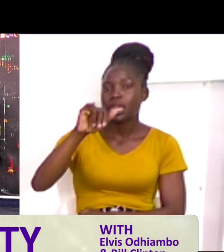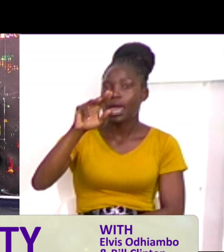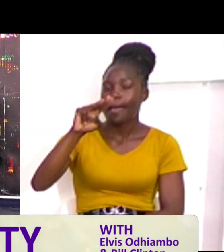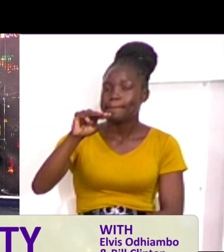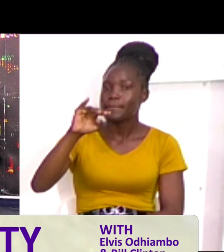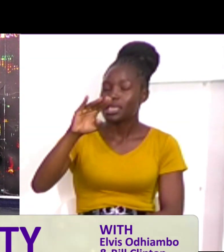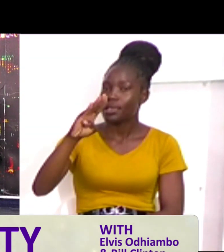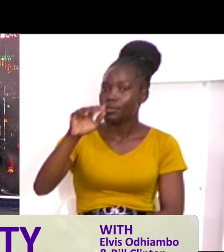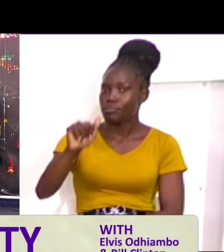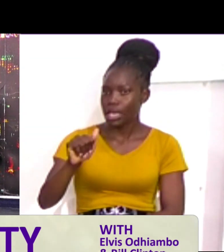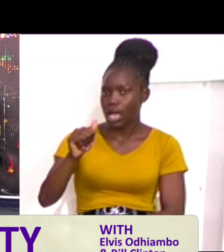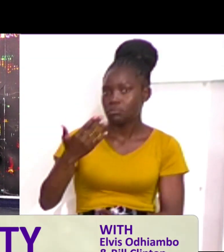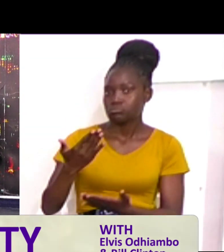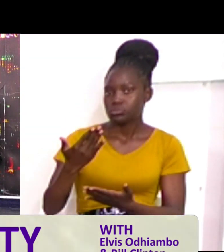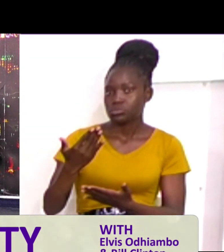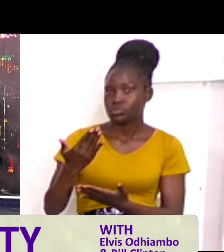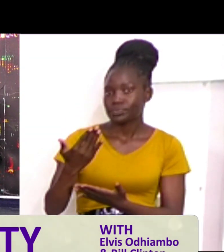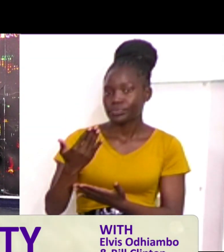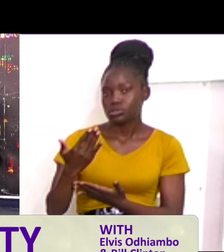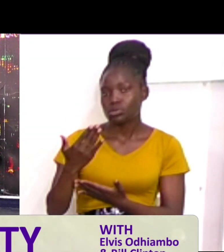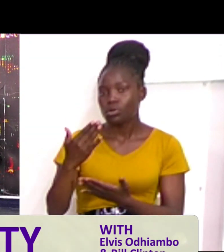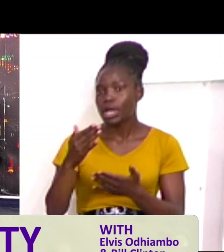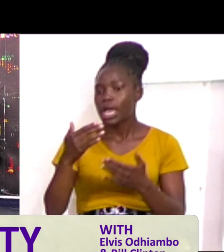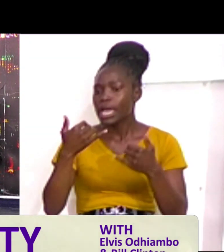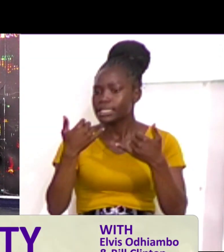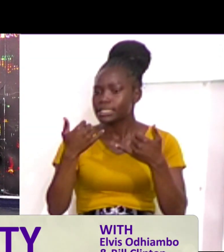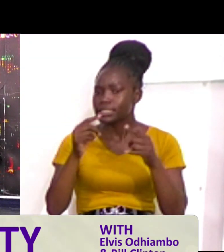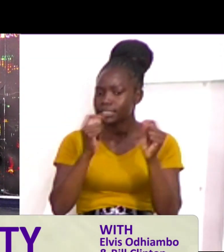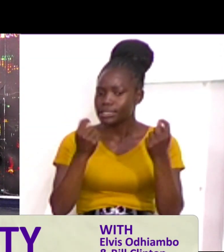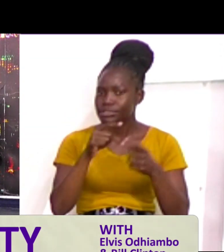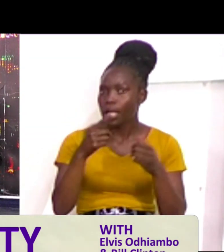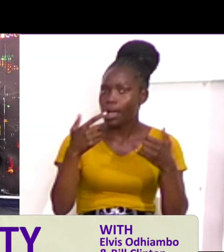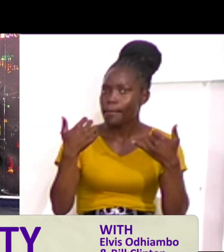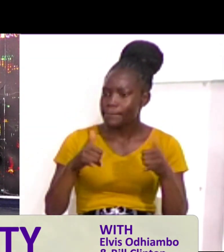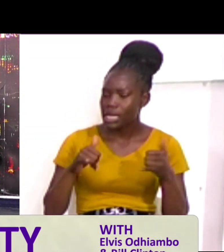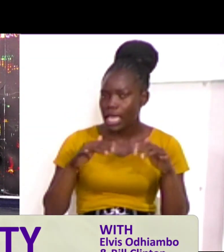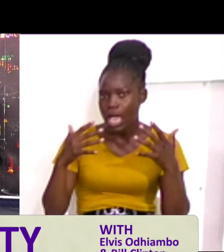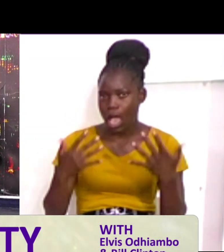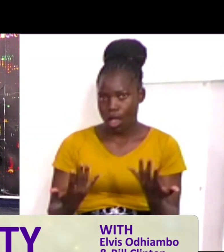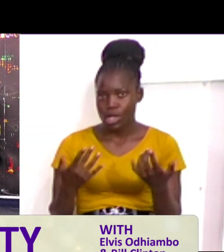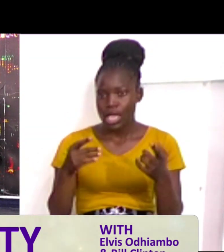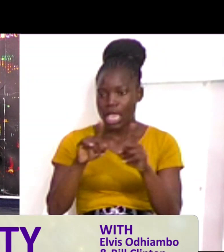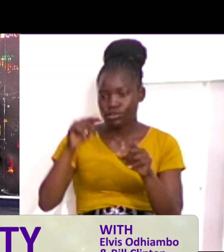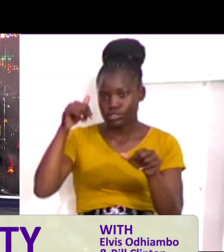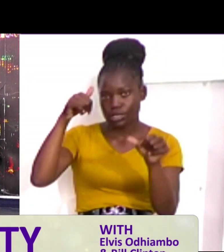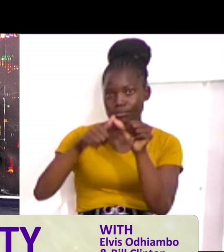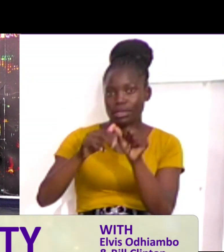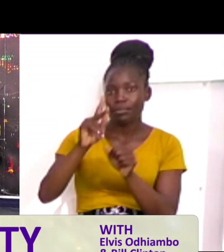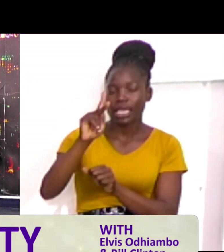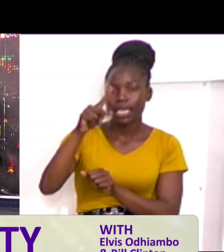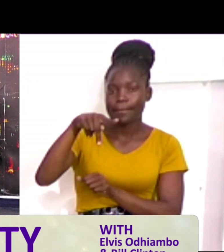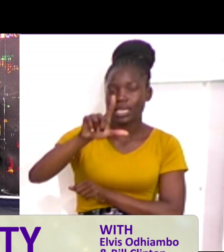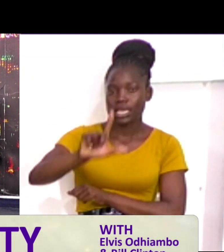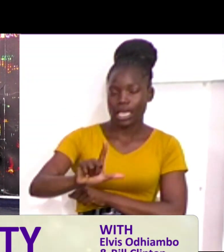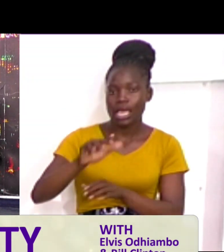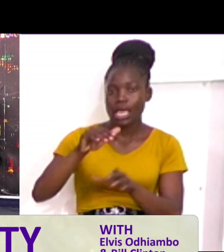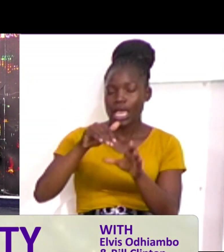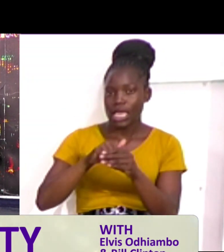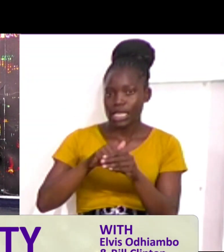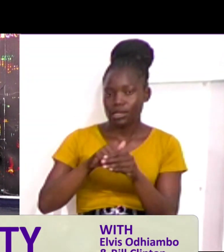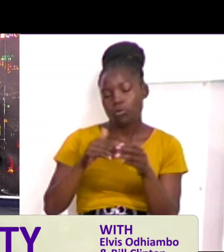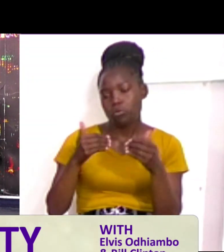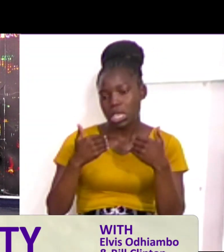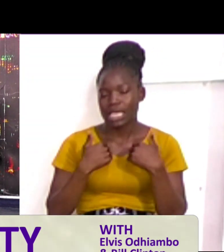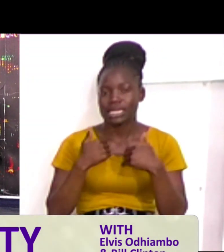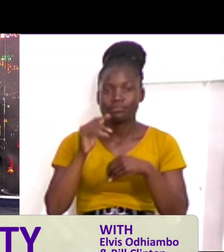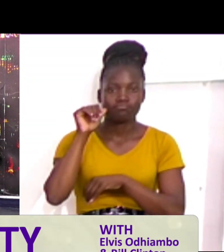believe, how do you think the teams are going to play out this evening? Also remember KPL last week, we had